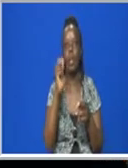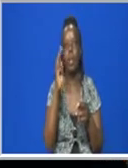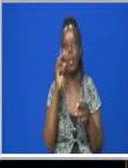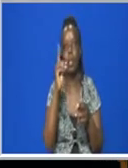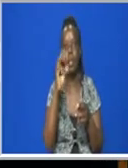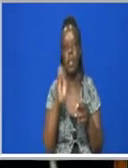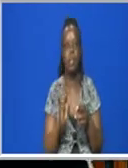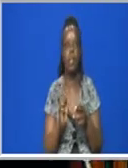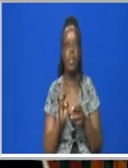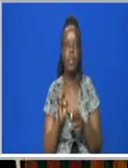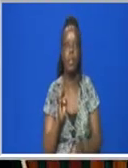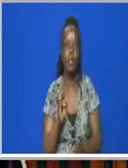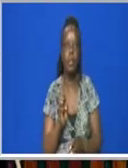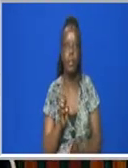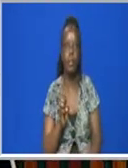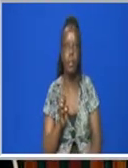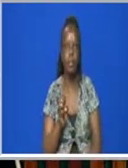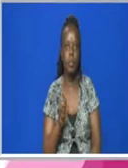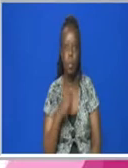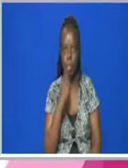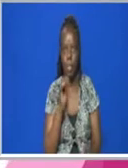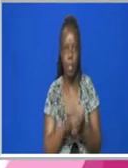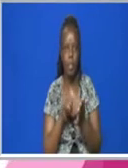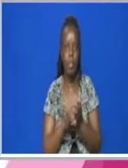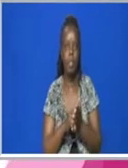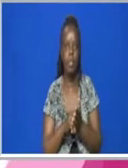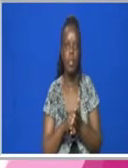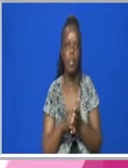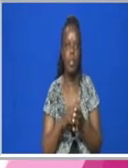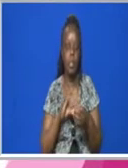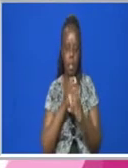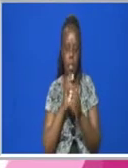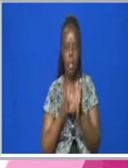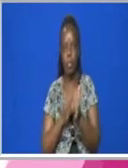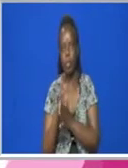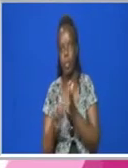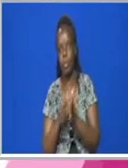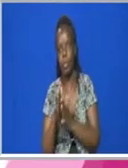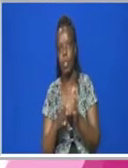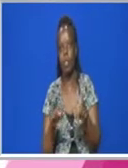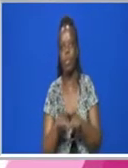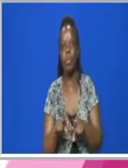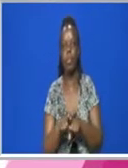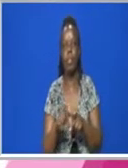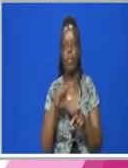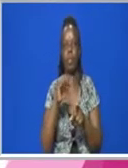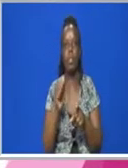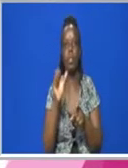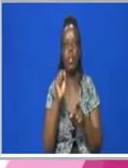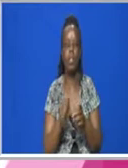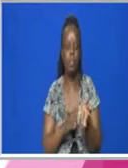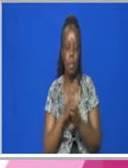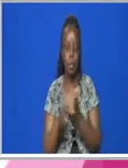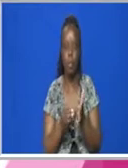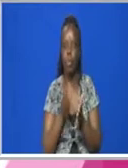plus ethane gas. Let's look at the screen. We are saying in the laboratory preparation of ethane, it is prepared by the reaction of water